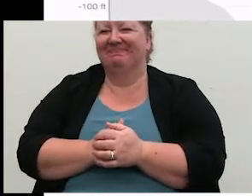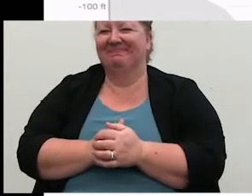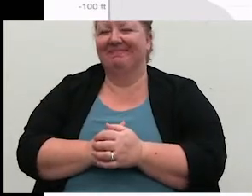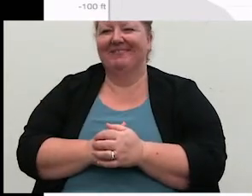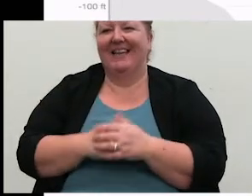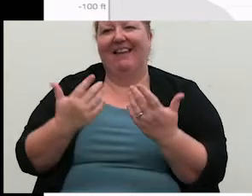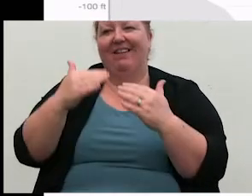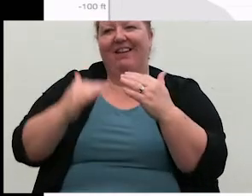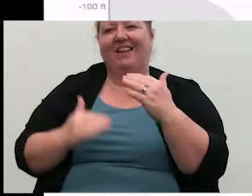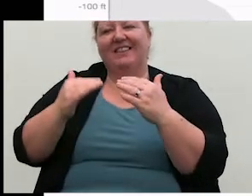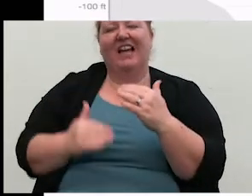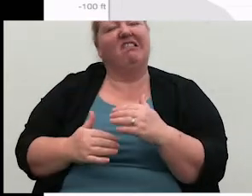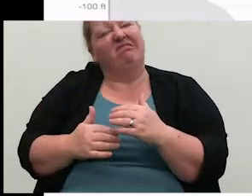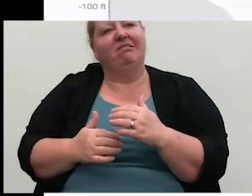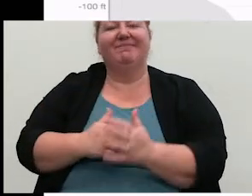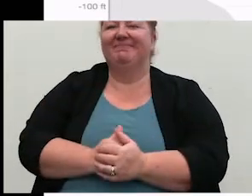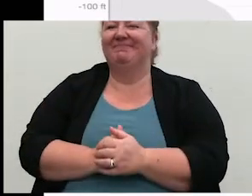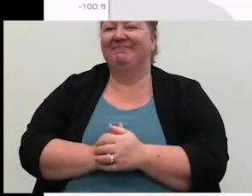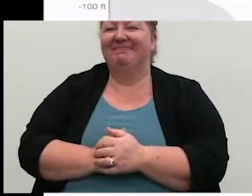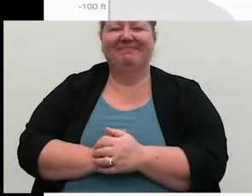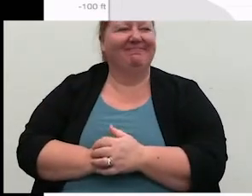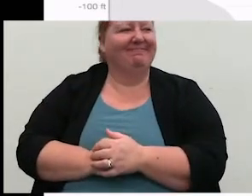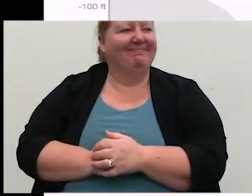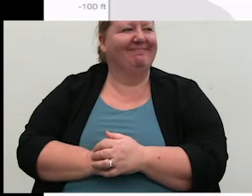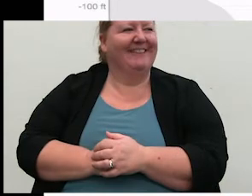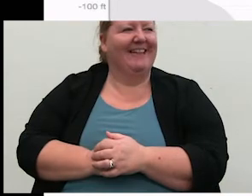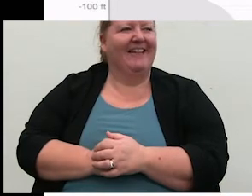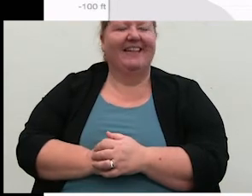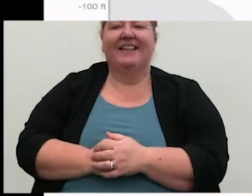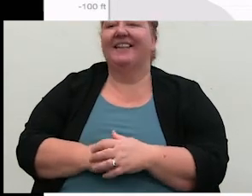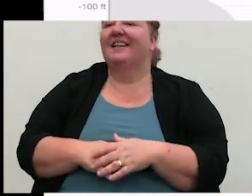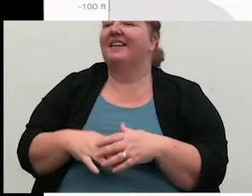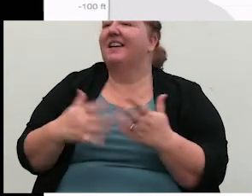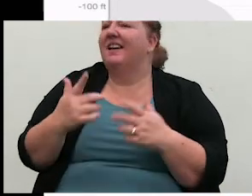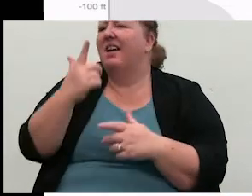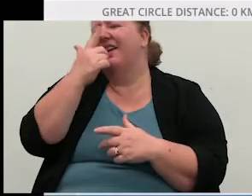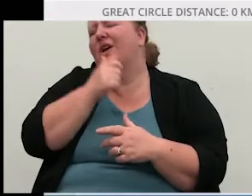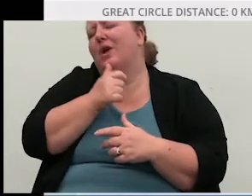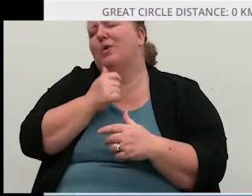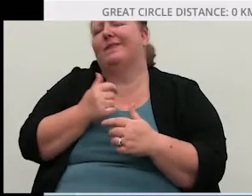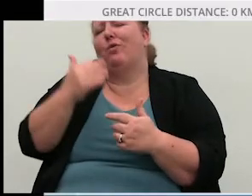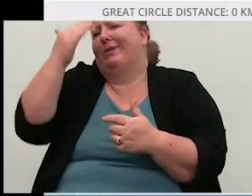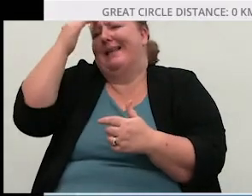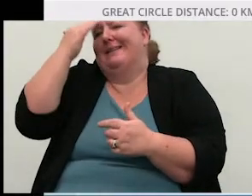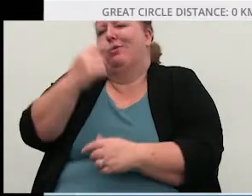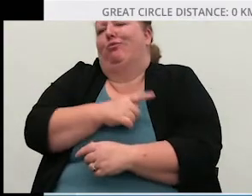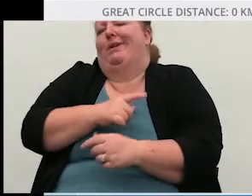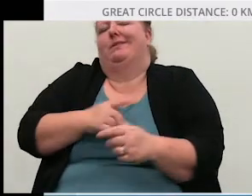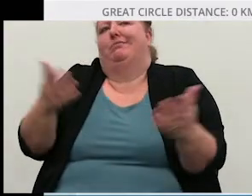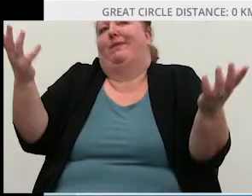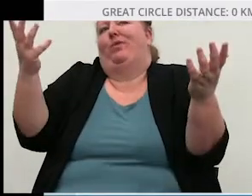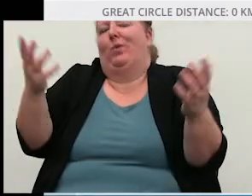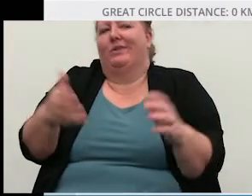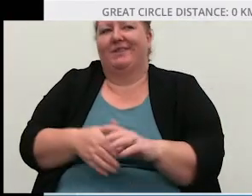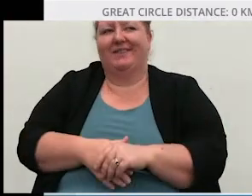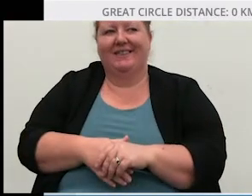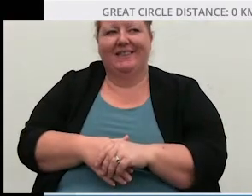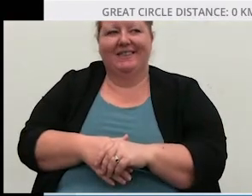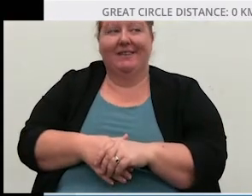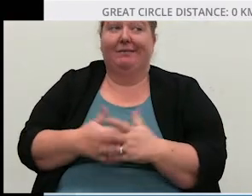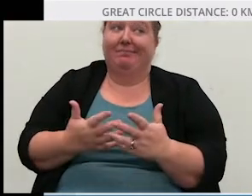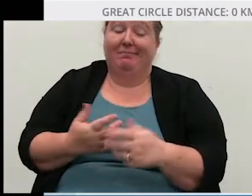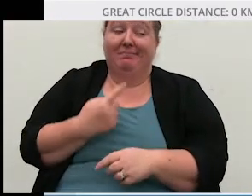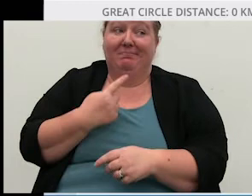Anything less, you don't really love them. But you can use it for sensible things, of course. Well, fairly sensible